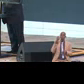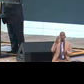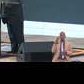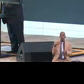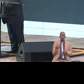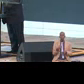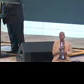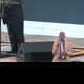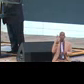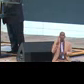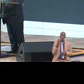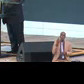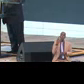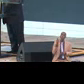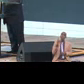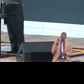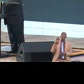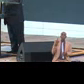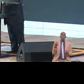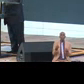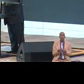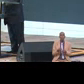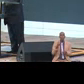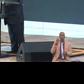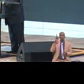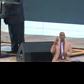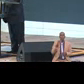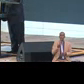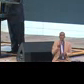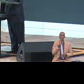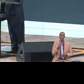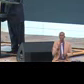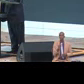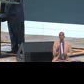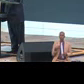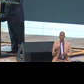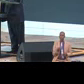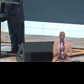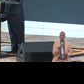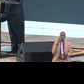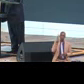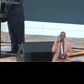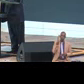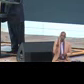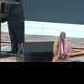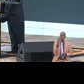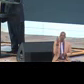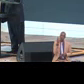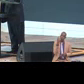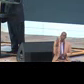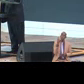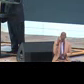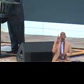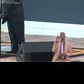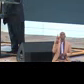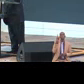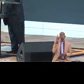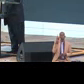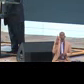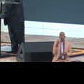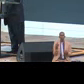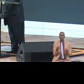see him as he is. We shall see